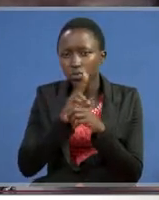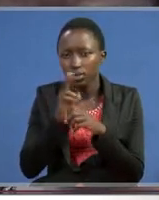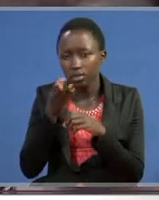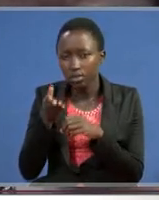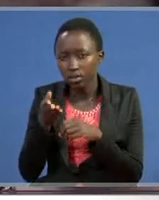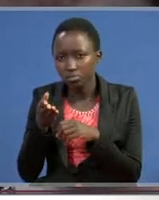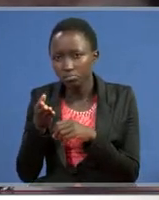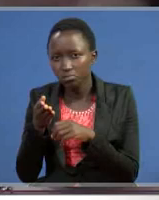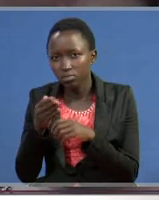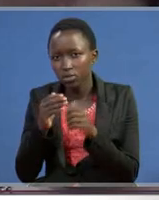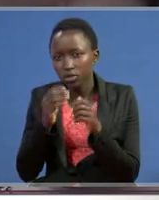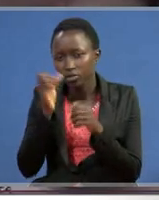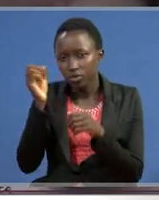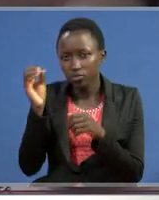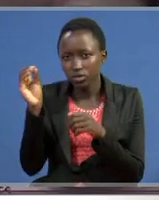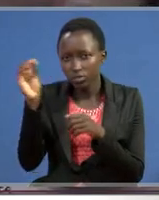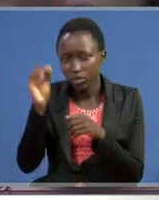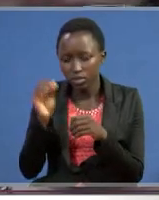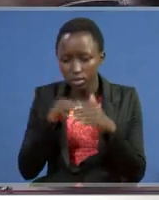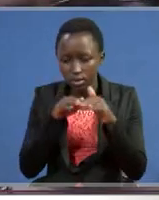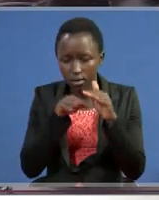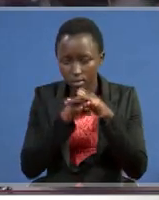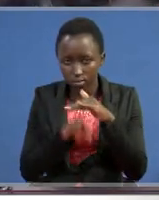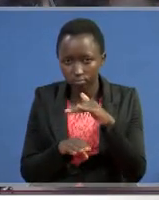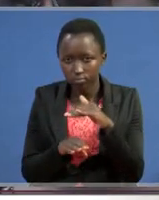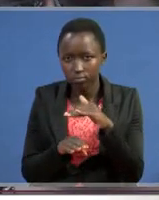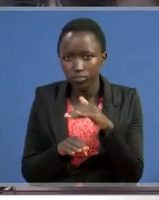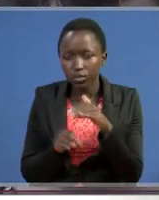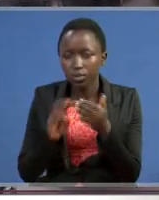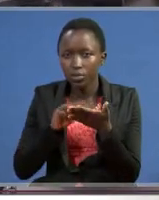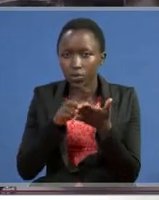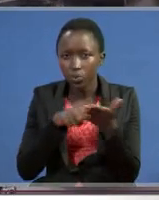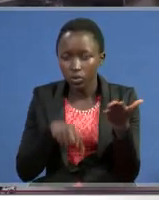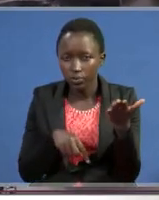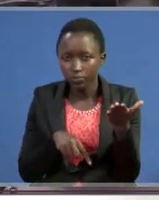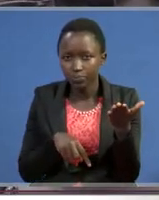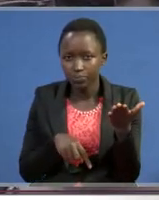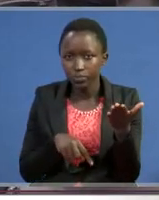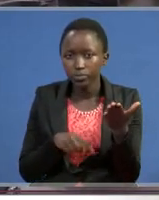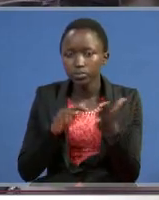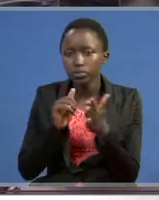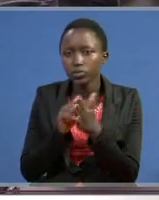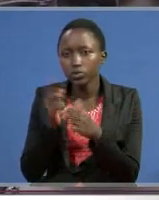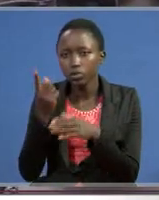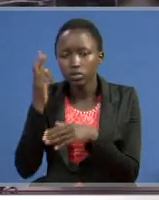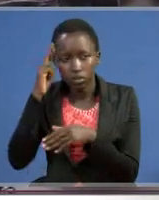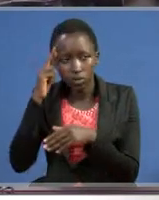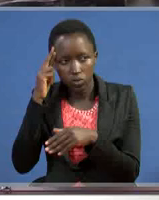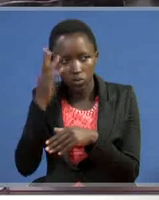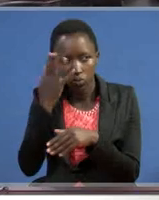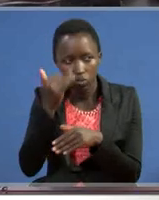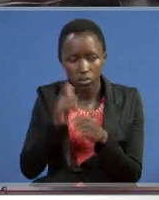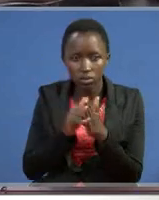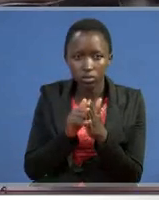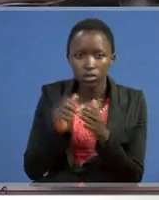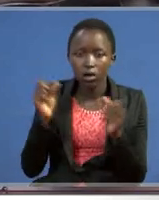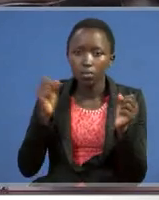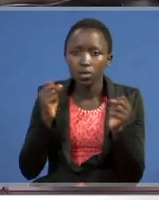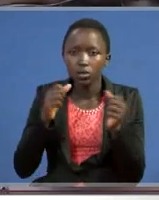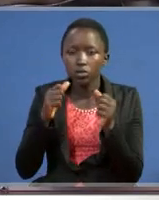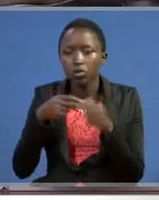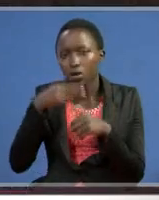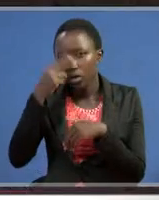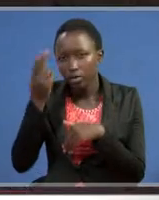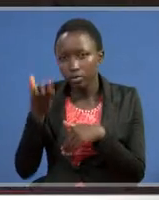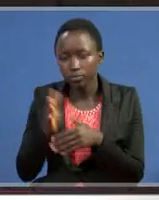county is less than 50 percent and with that then it means that those could be one of the reasons why the malaria prevalence is real